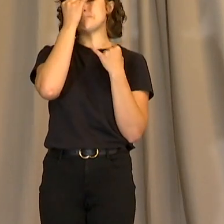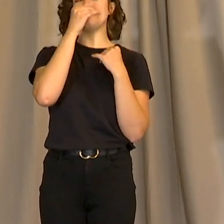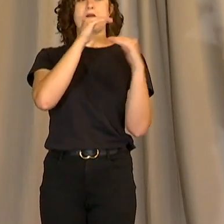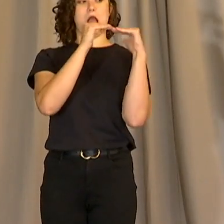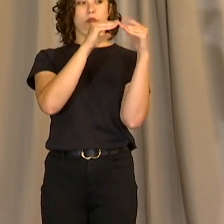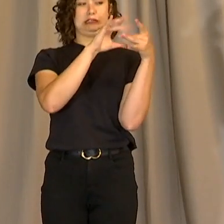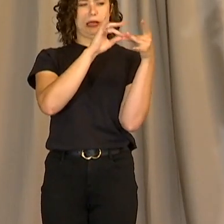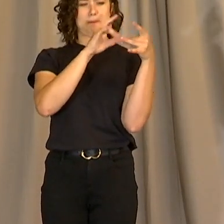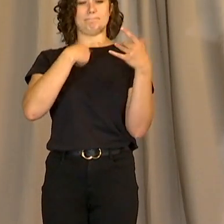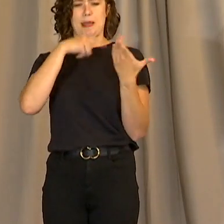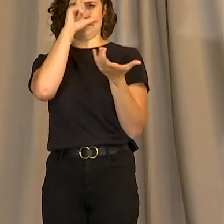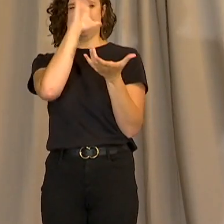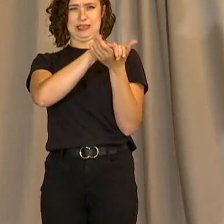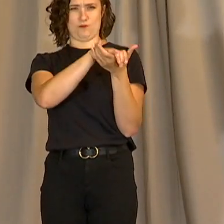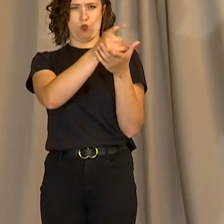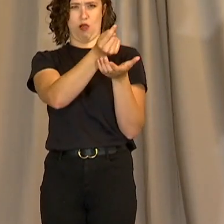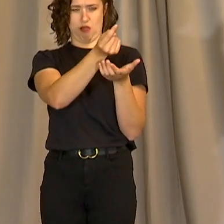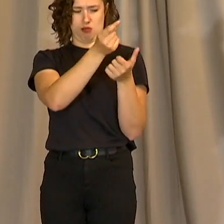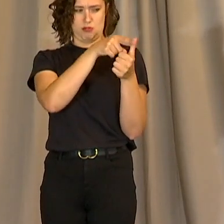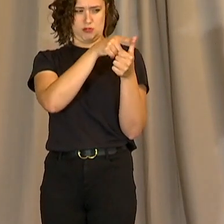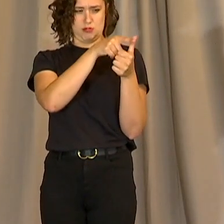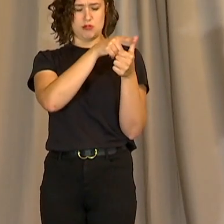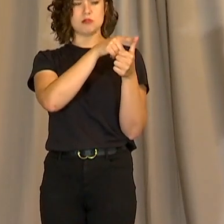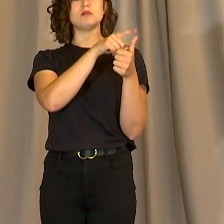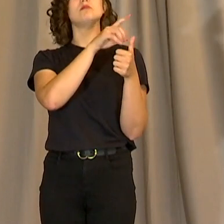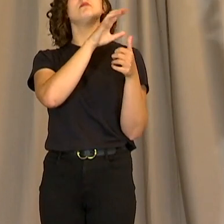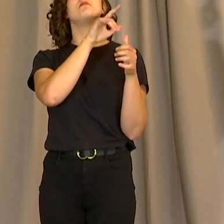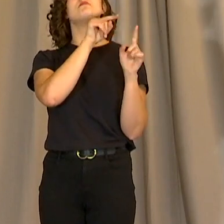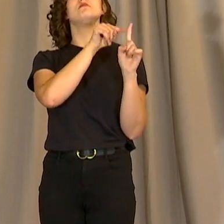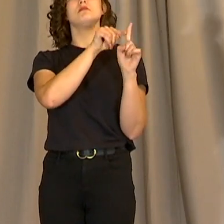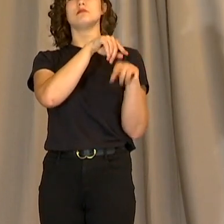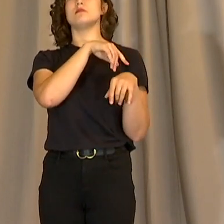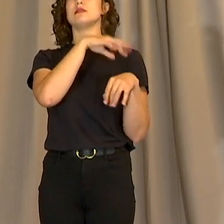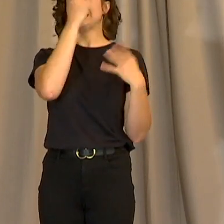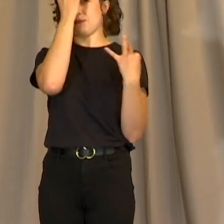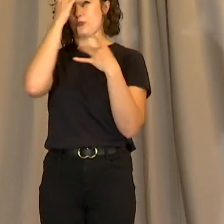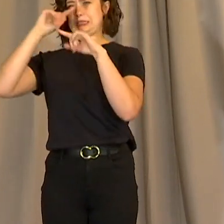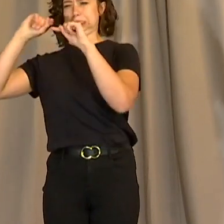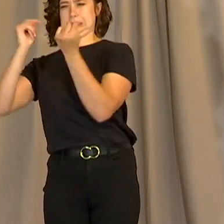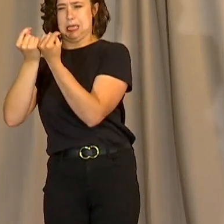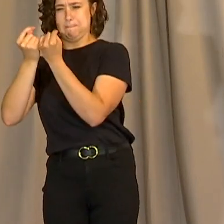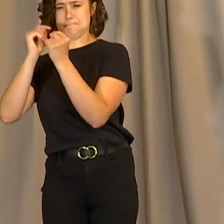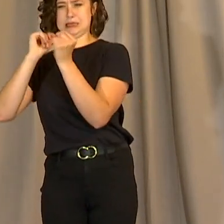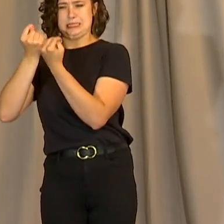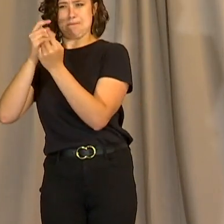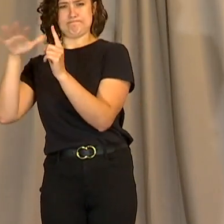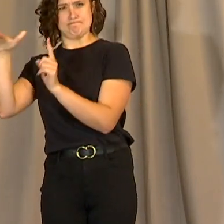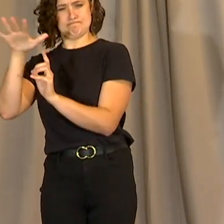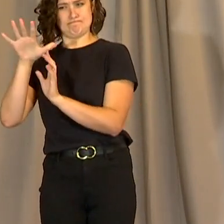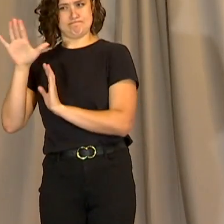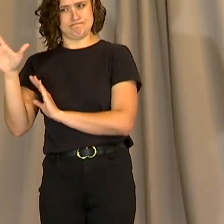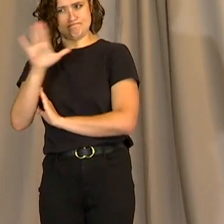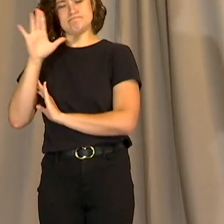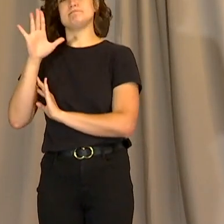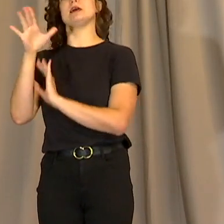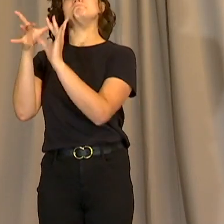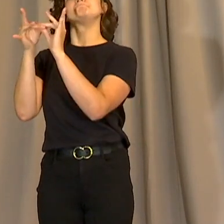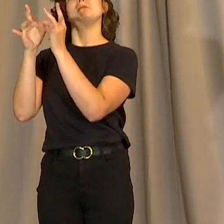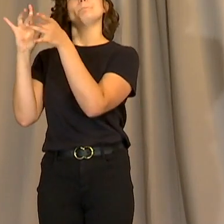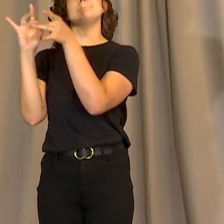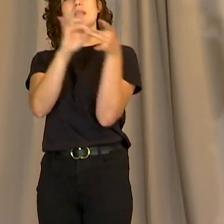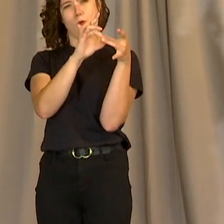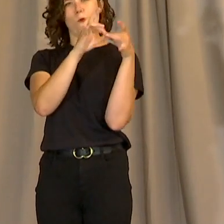about the team and what did the team say about the equity plan. And then bringing in those,